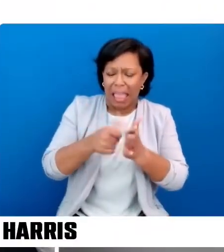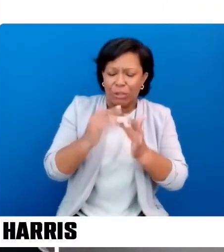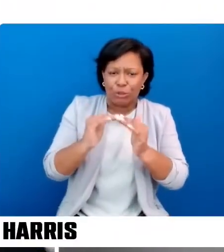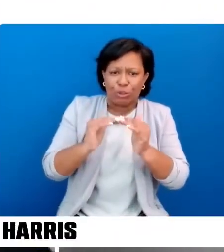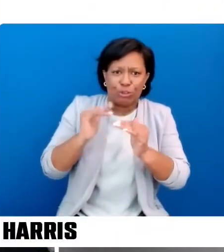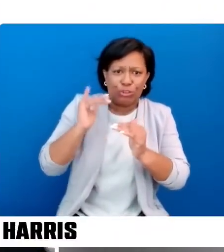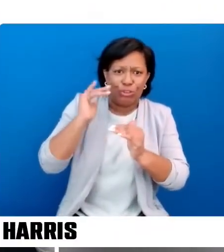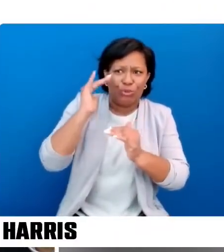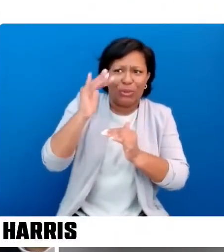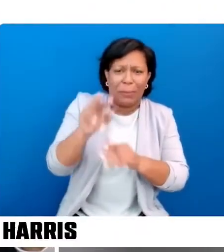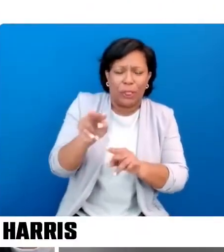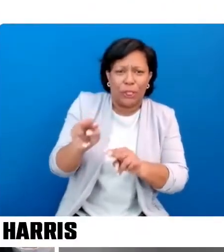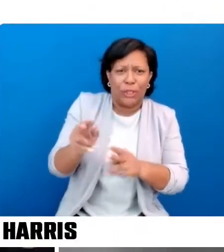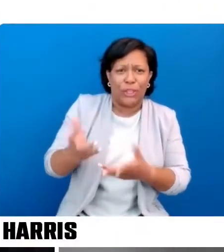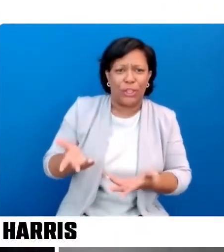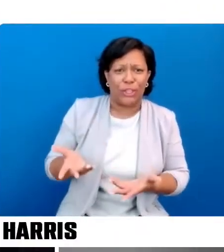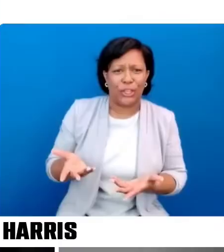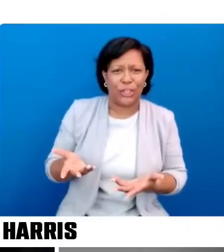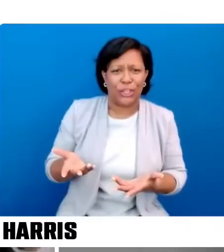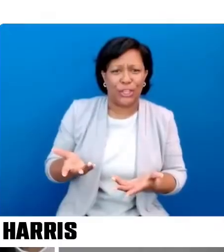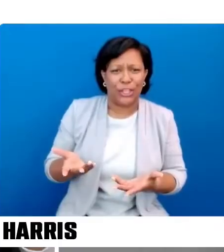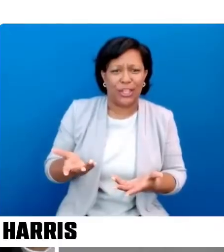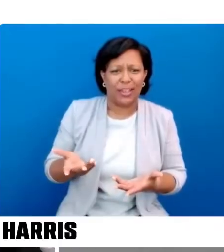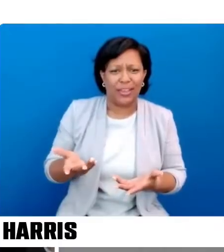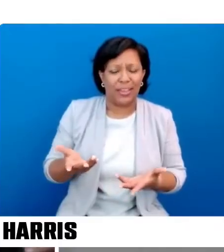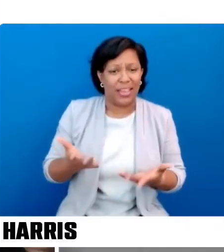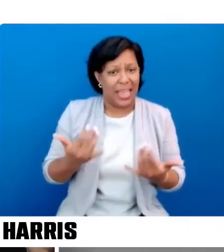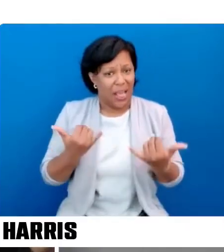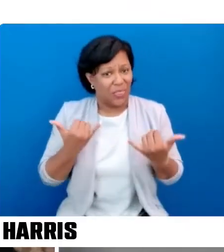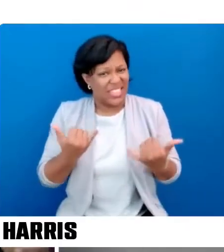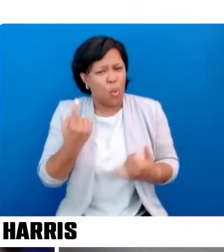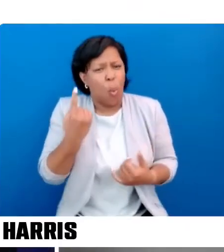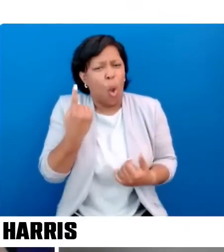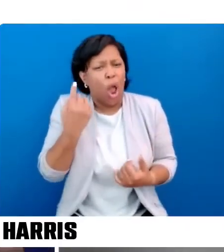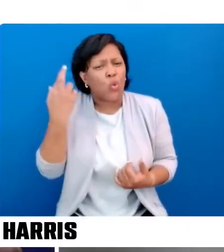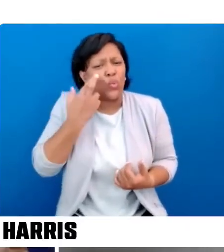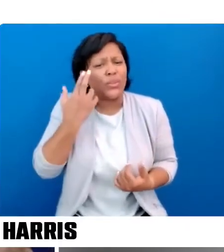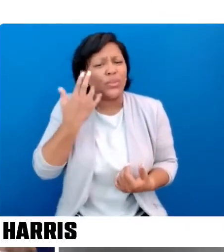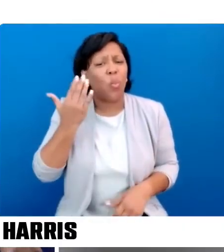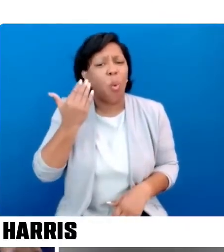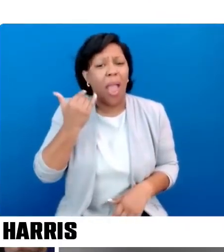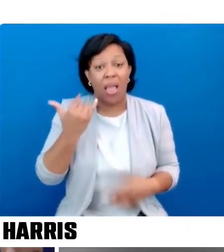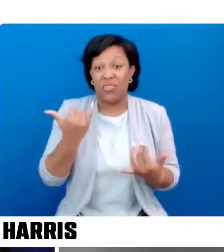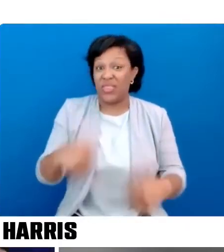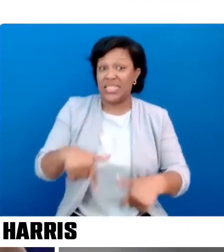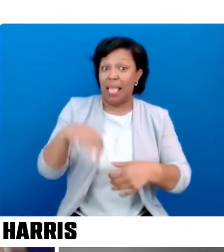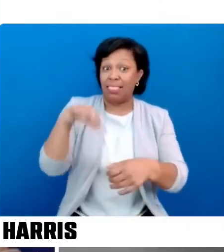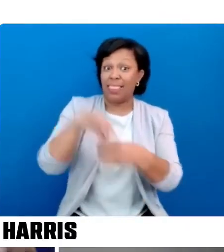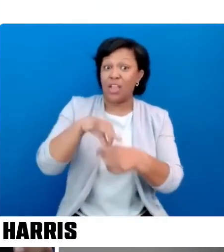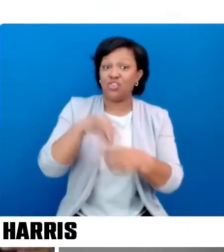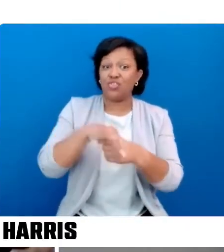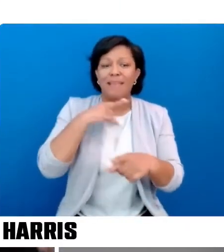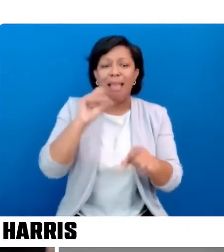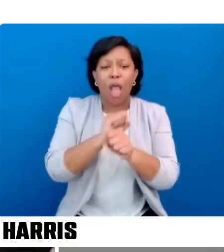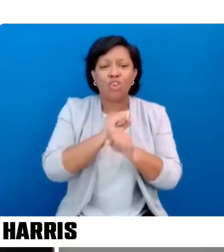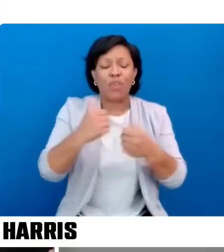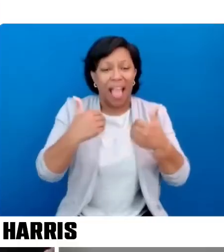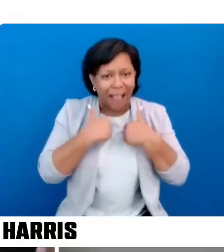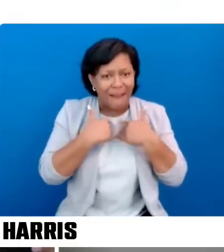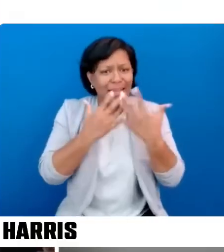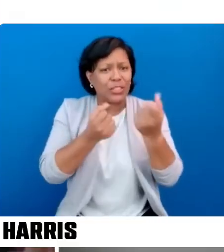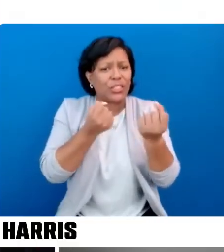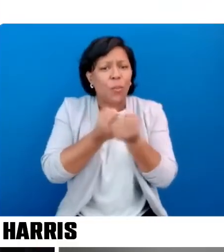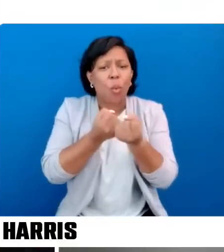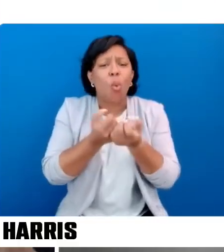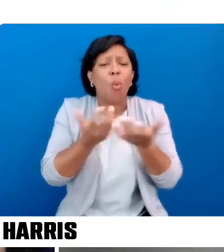This is, I think, one of the reasons why in this election I actually have the endorsement of 200